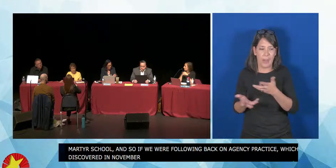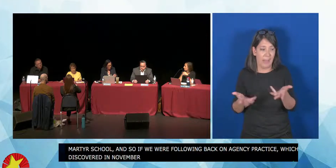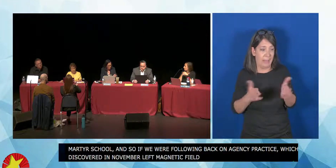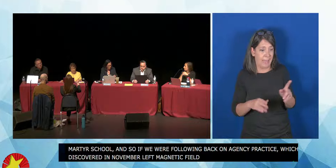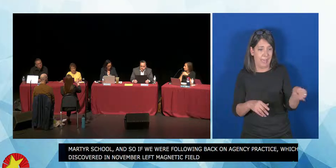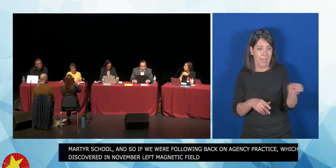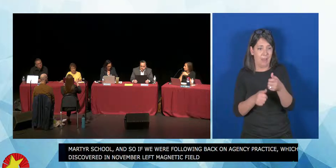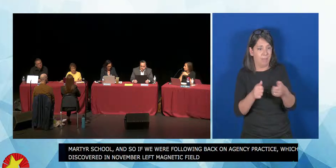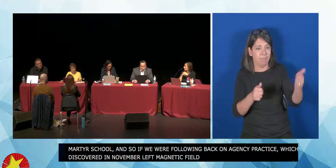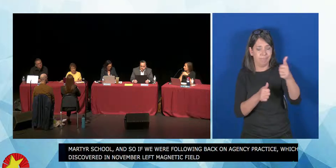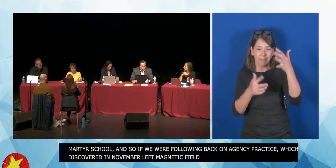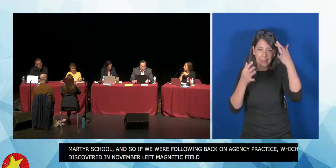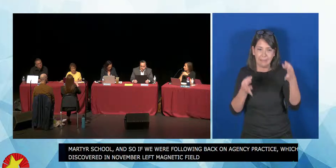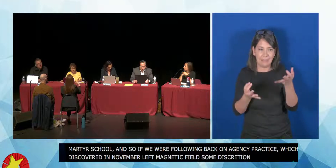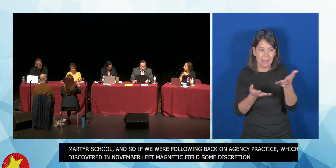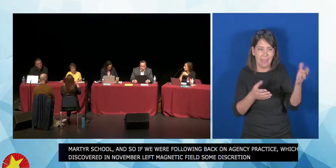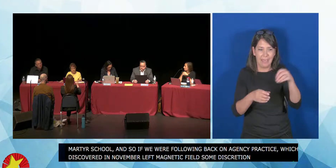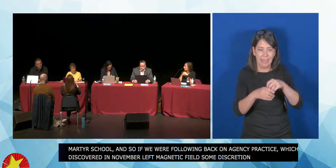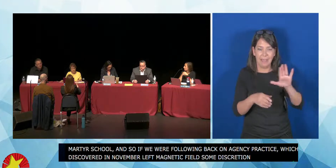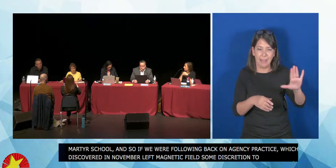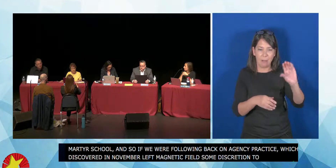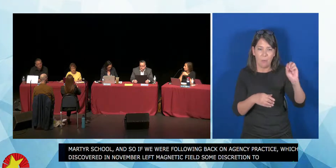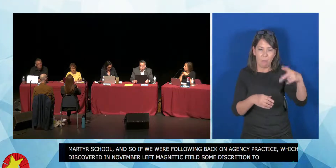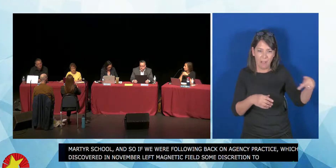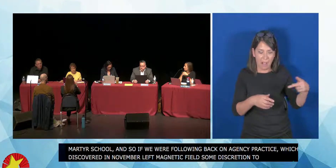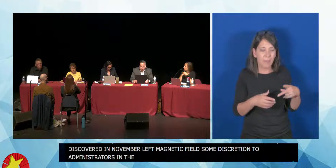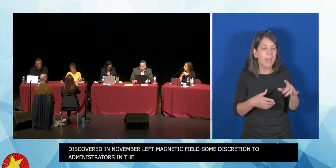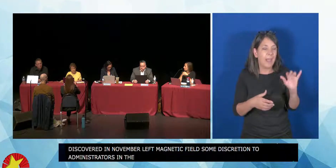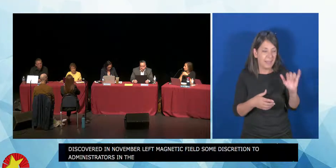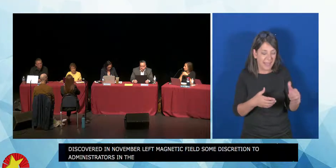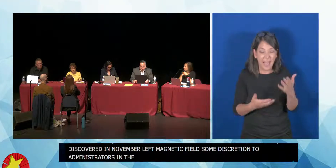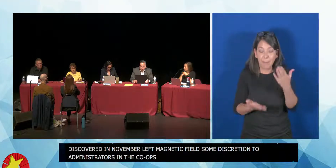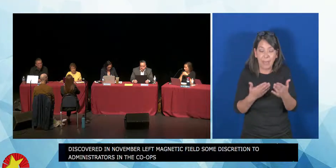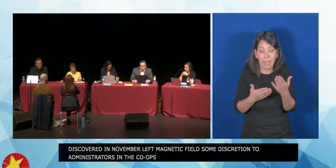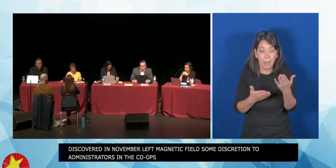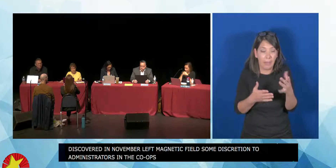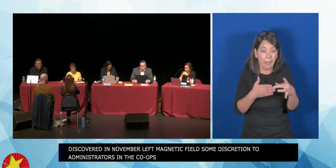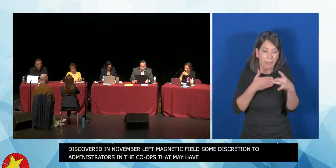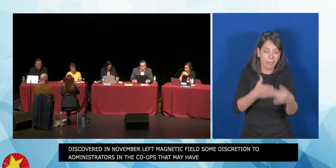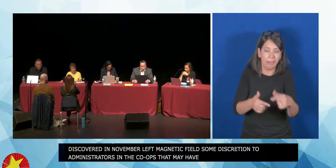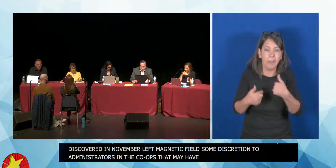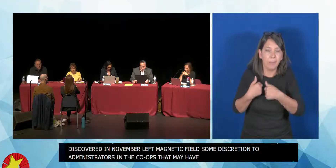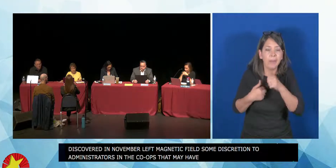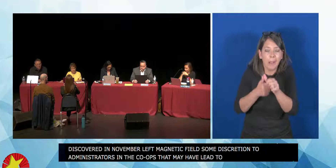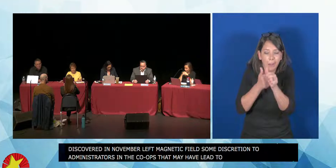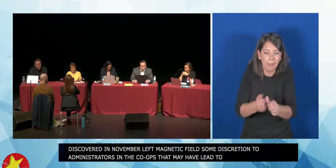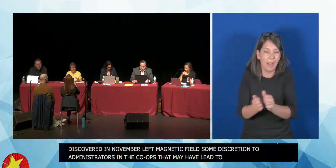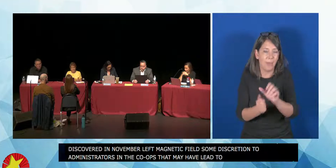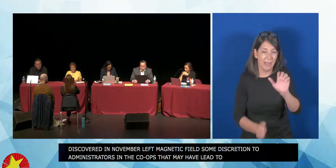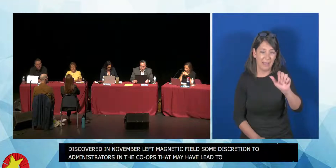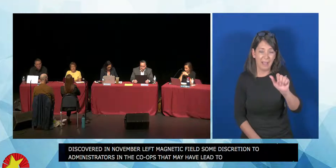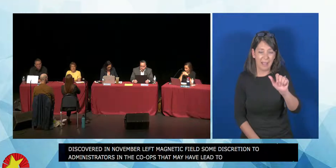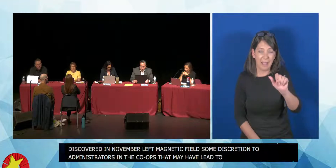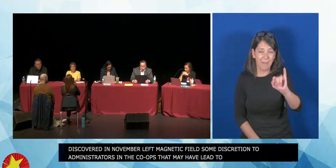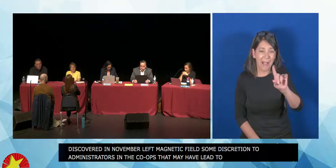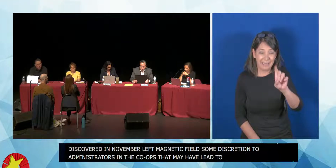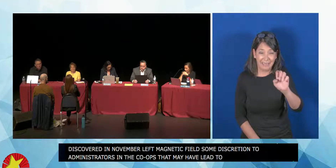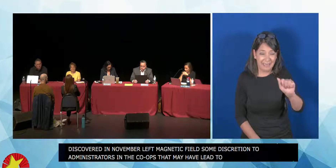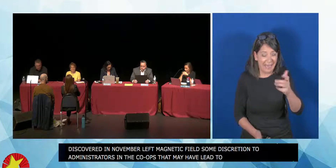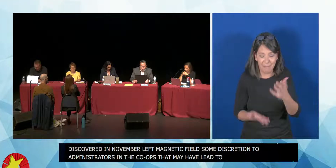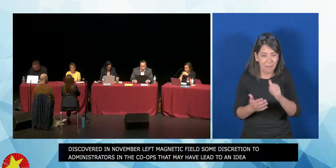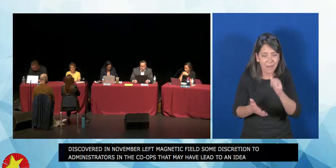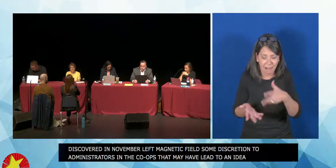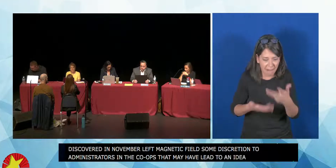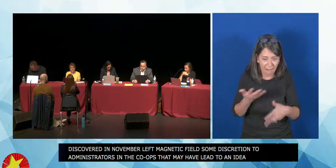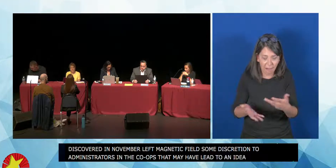the co-ops, and that may have led to an IDEA noncompliance issue, or at least it opened the door for one